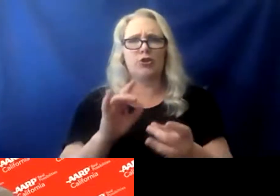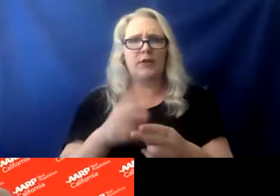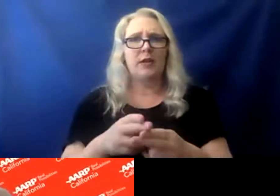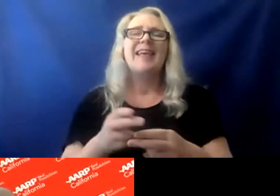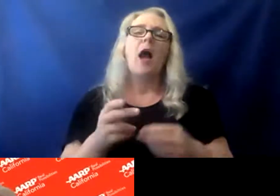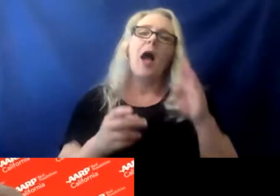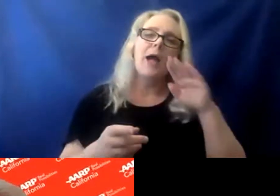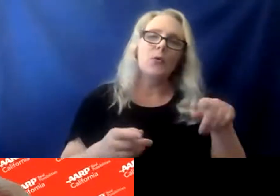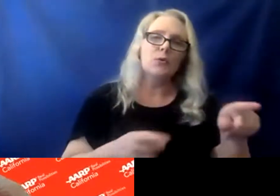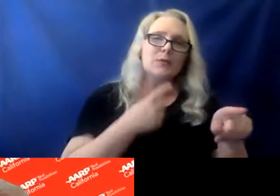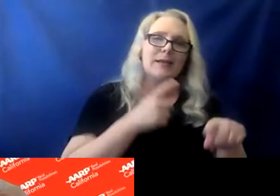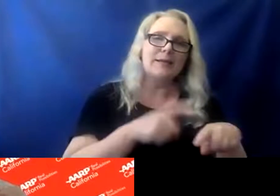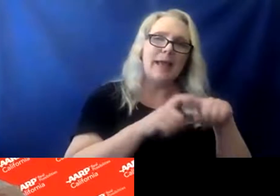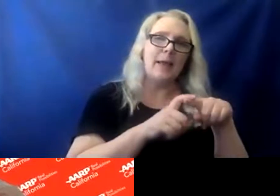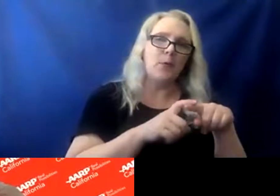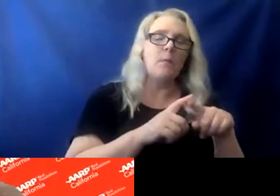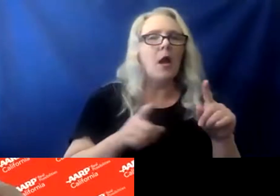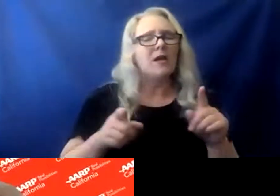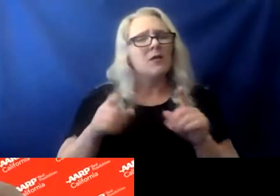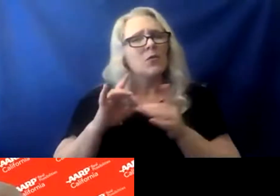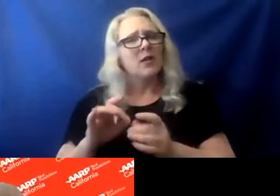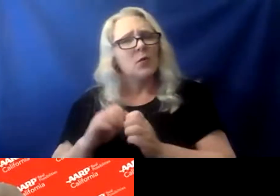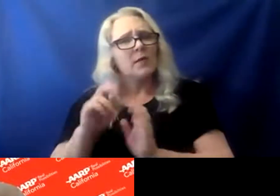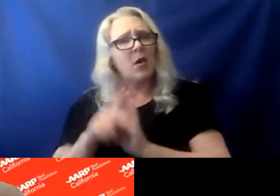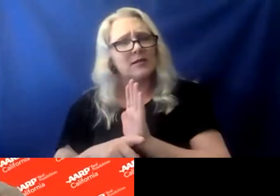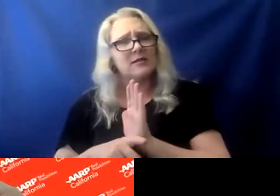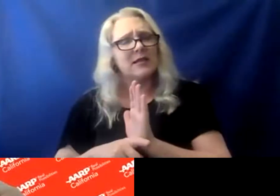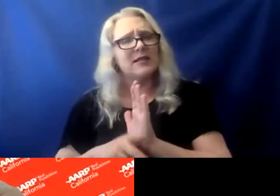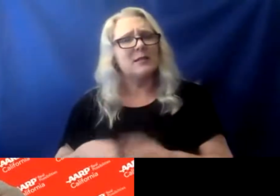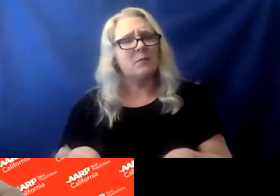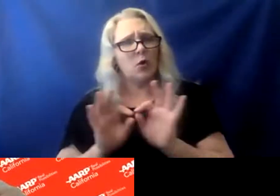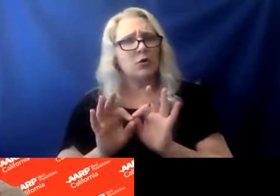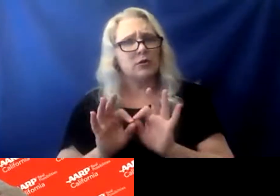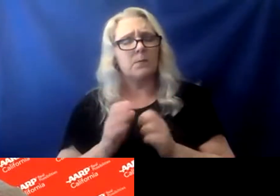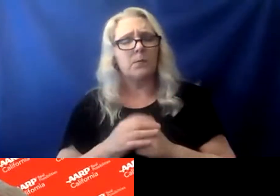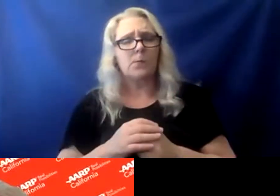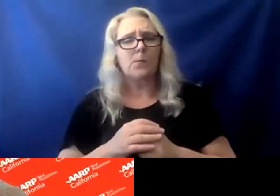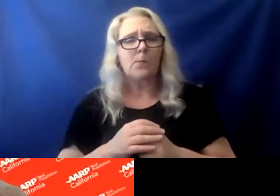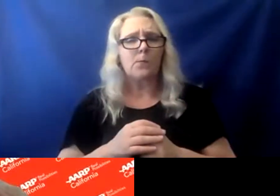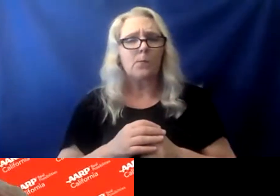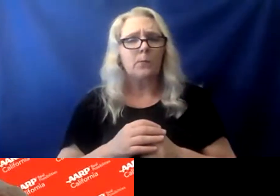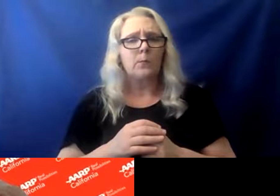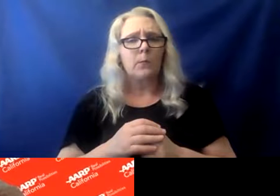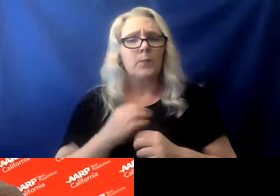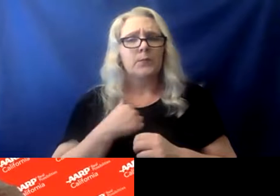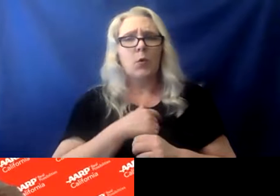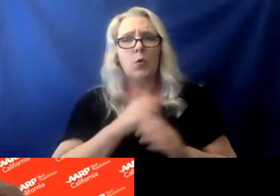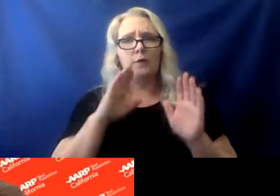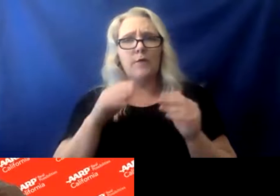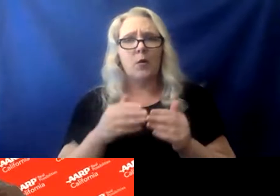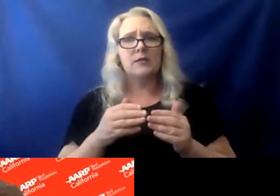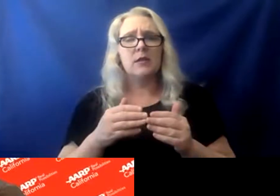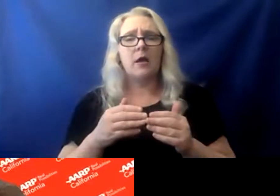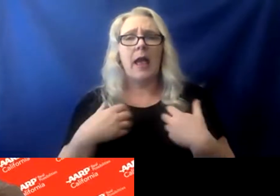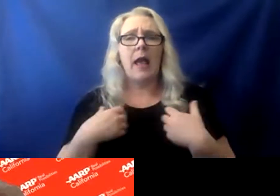right now. But I think in terms of policy, it's important. The way we're going to be tackling it is we're focused on health quality